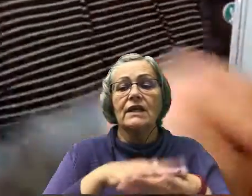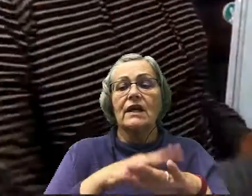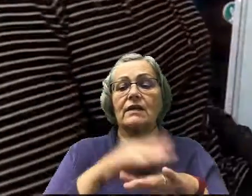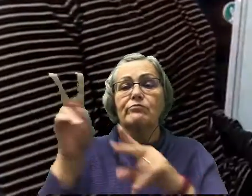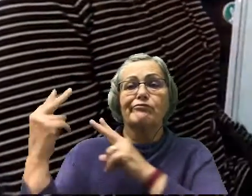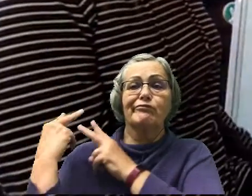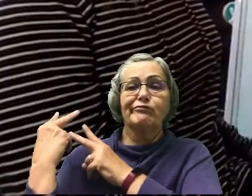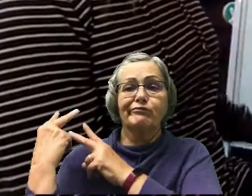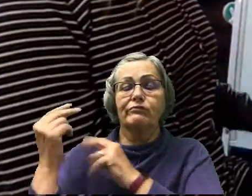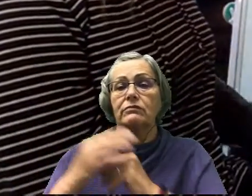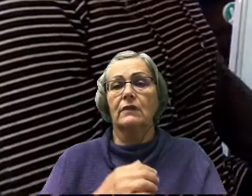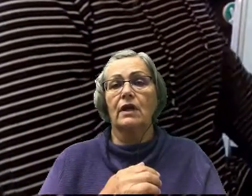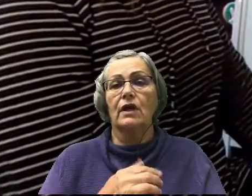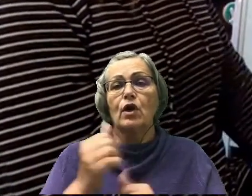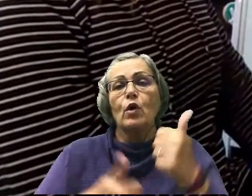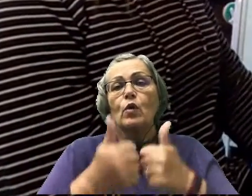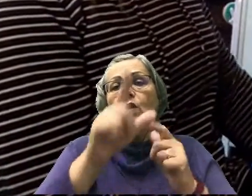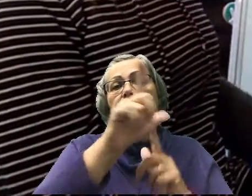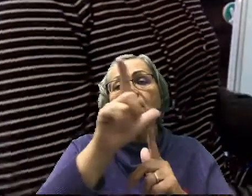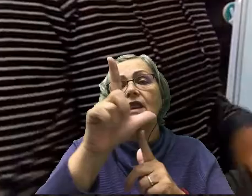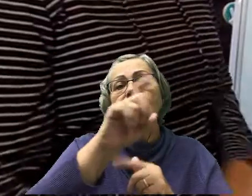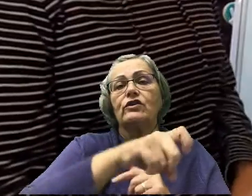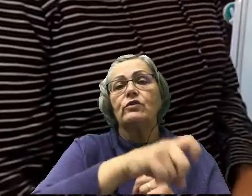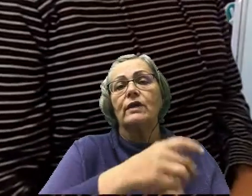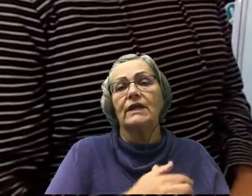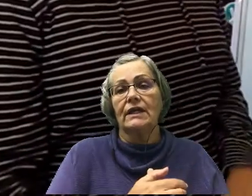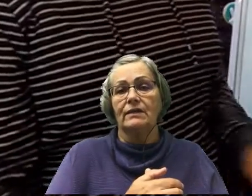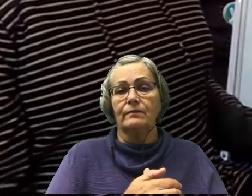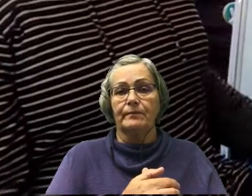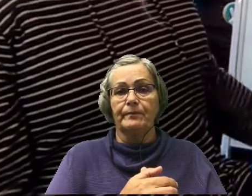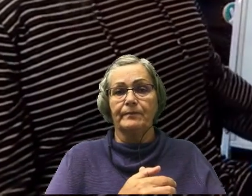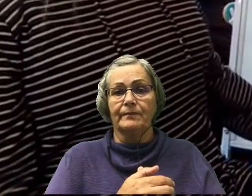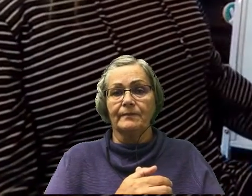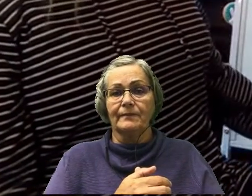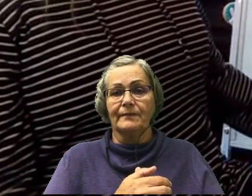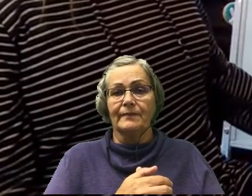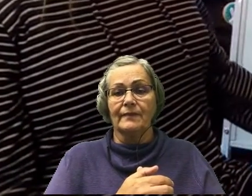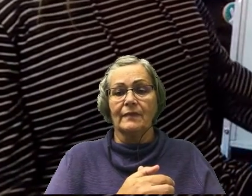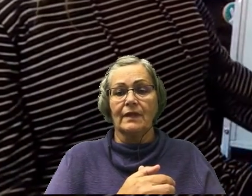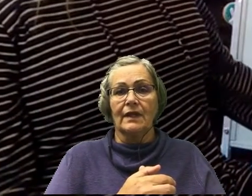easel? What letters am I going to need to write?